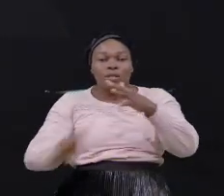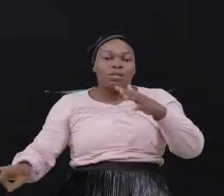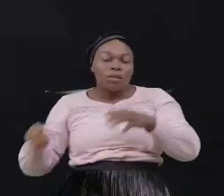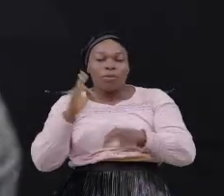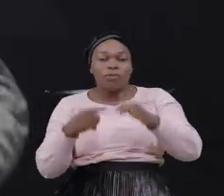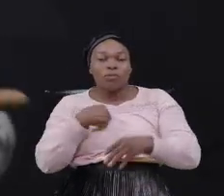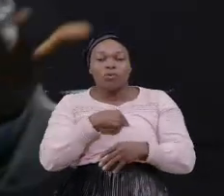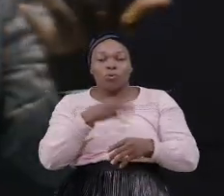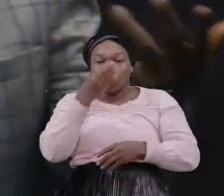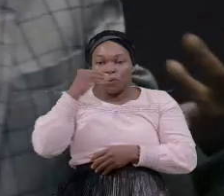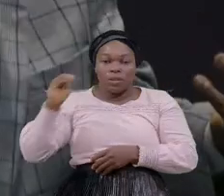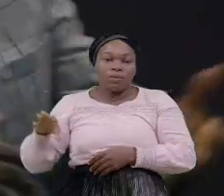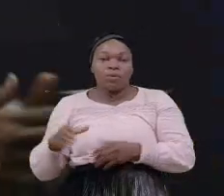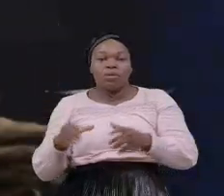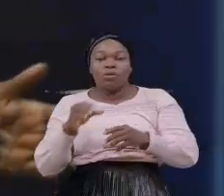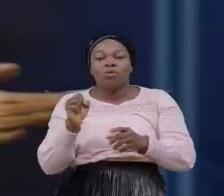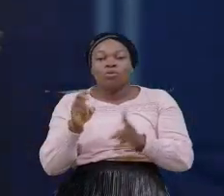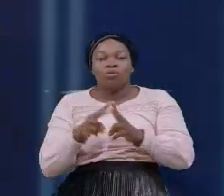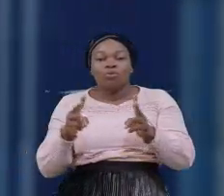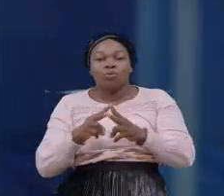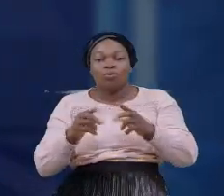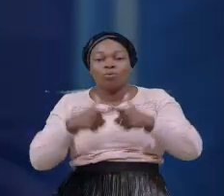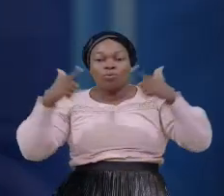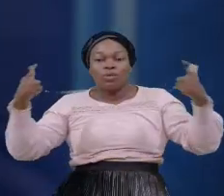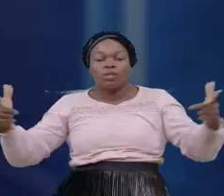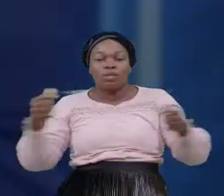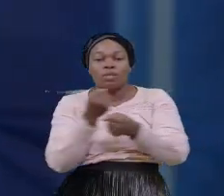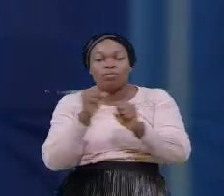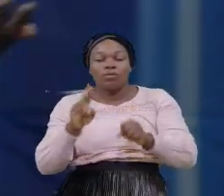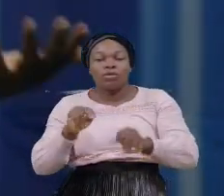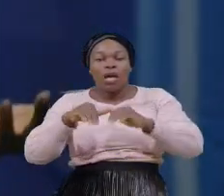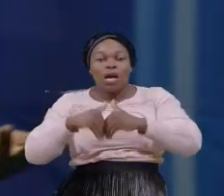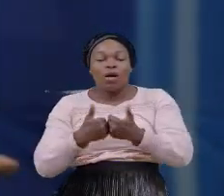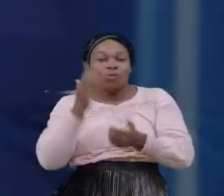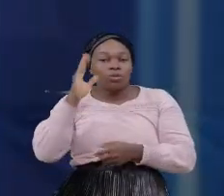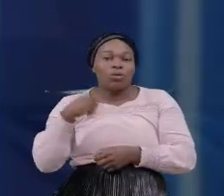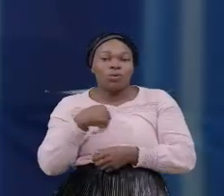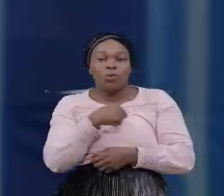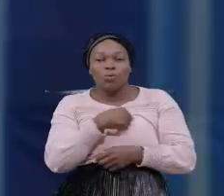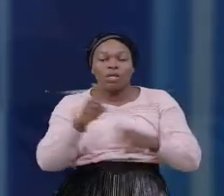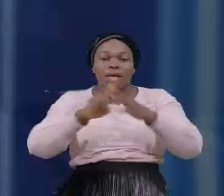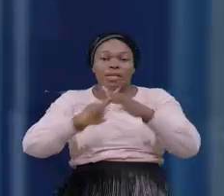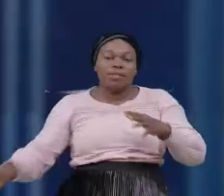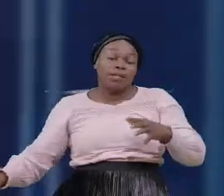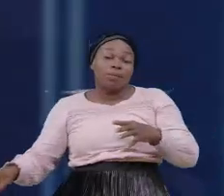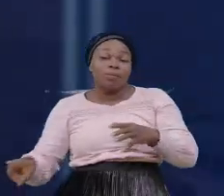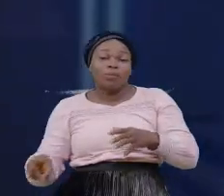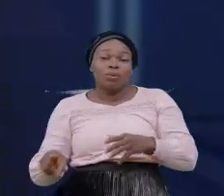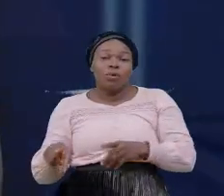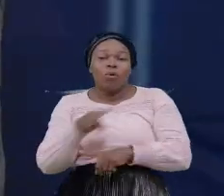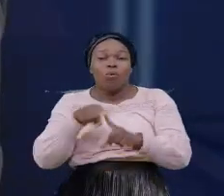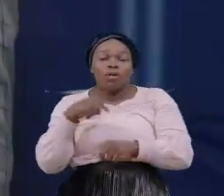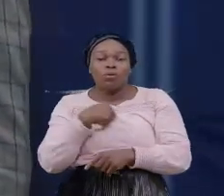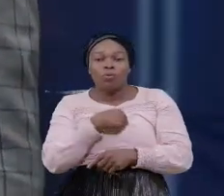salvation? How shall we escape? How do we escape suffering when we neglect